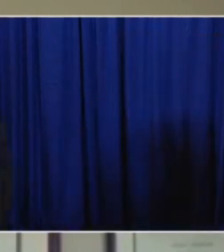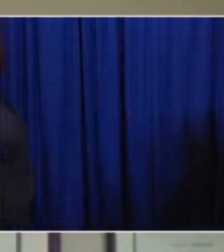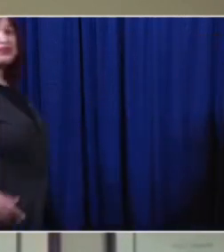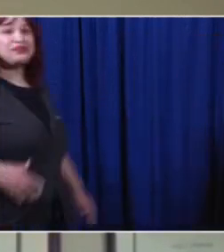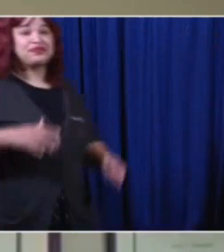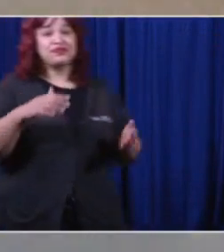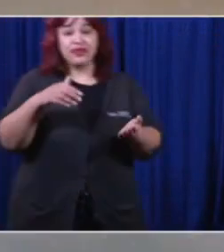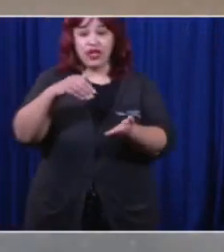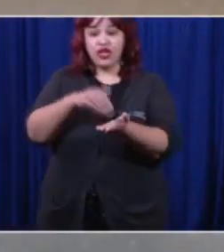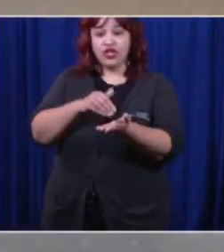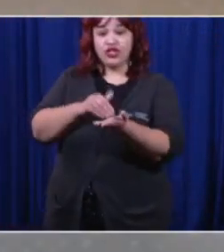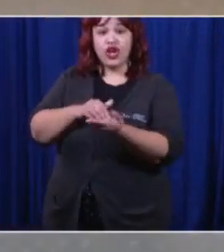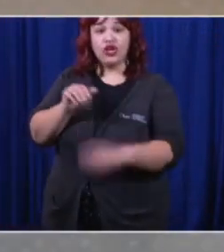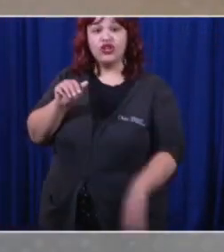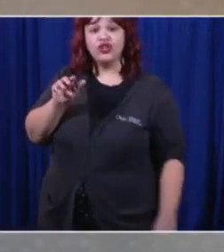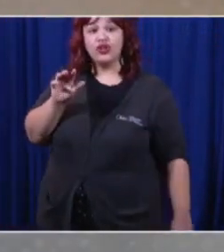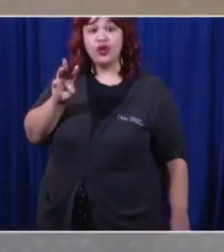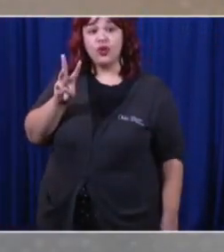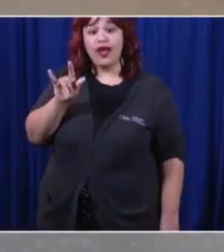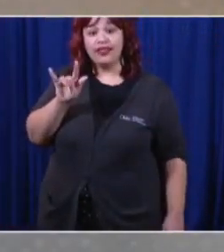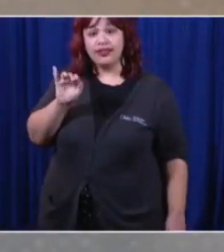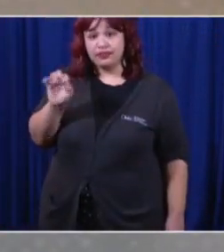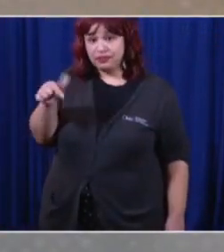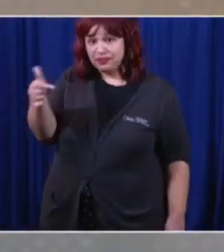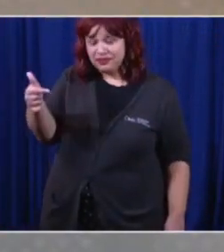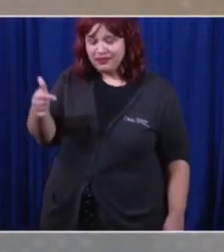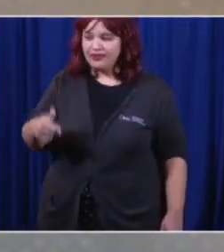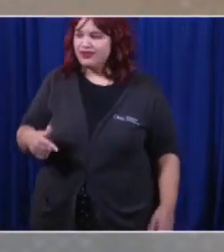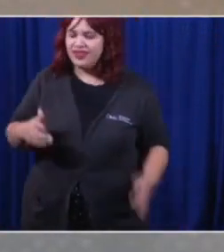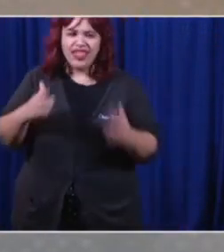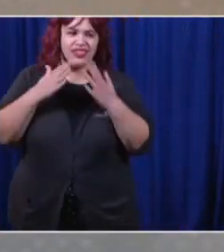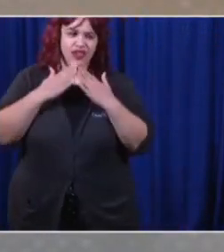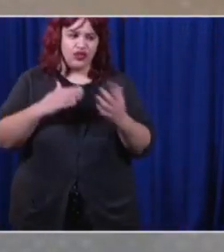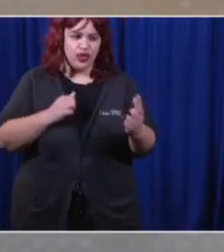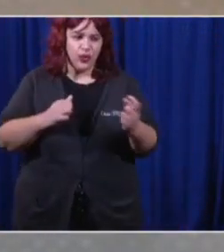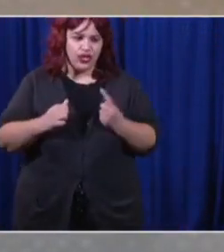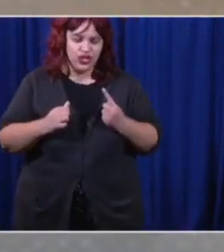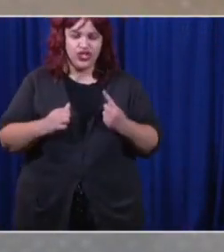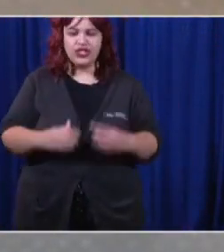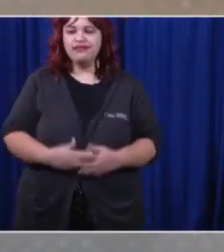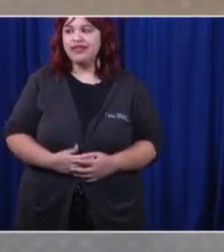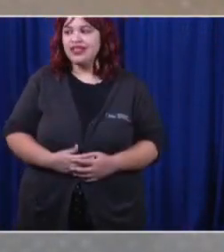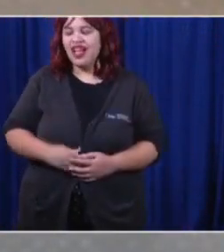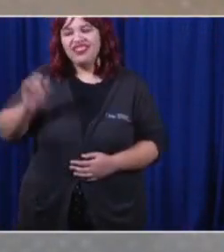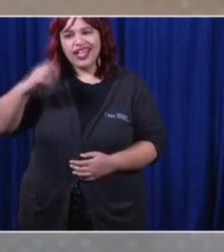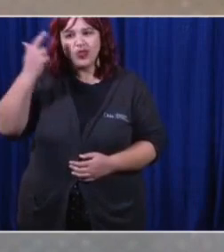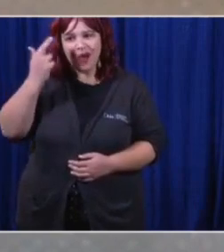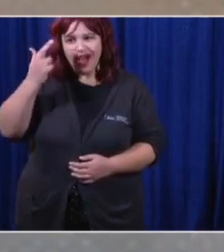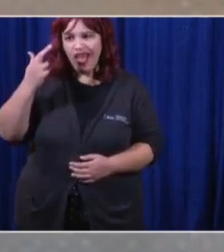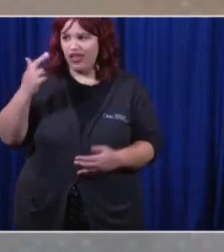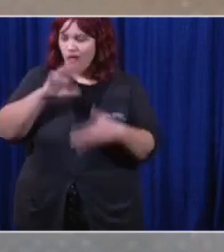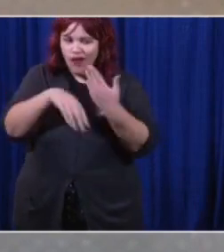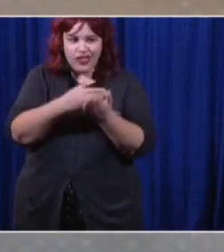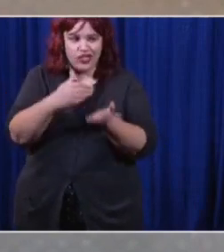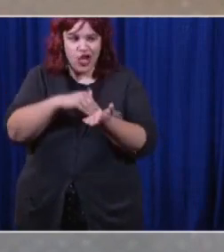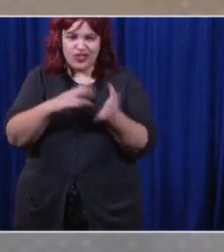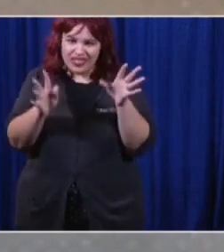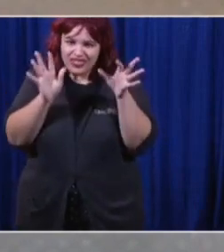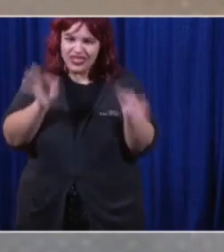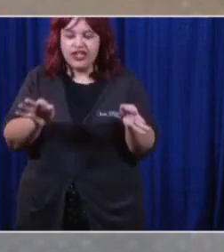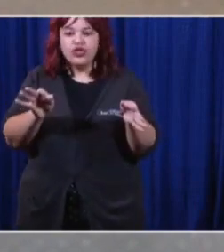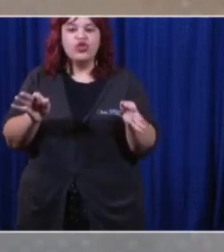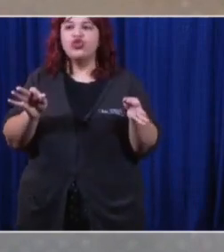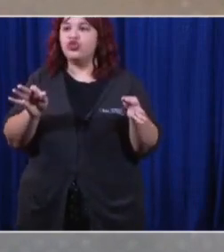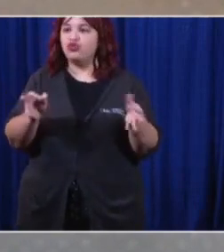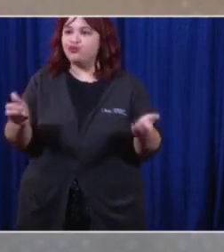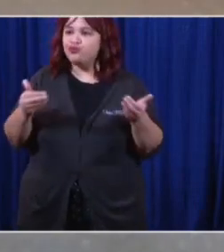question. I think that's one of the reasons we're here today as the zone leads, talking to everybody, is to try to say